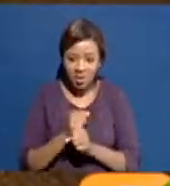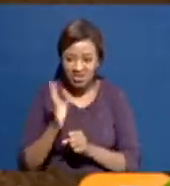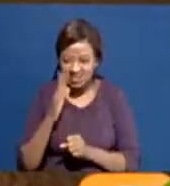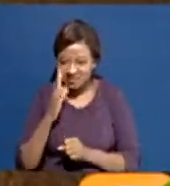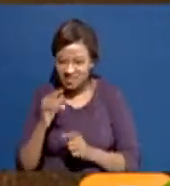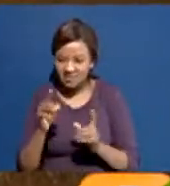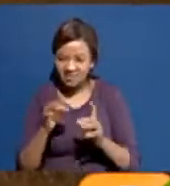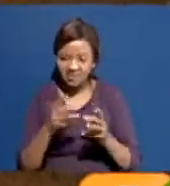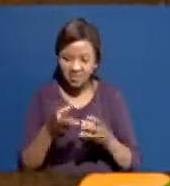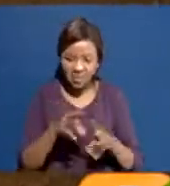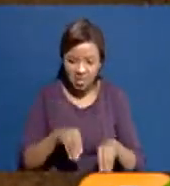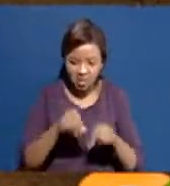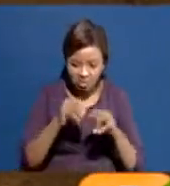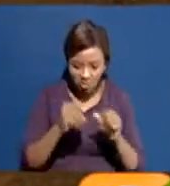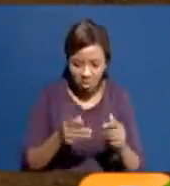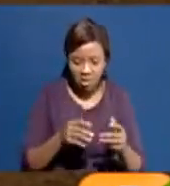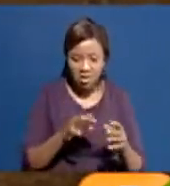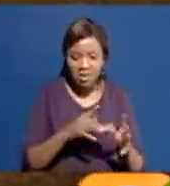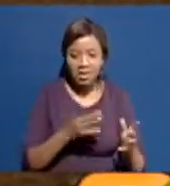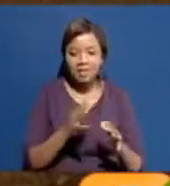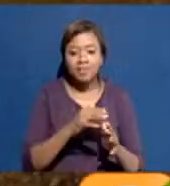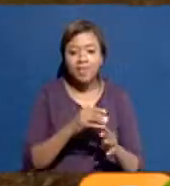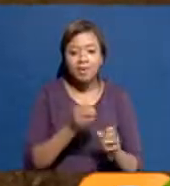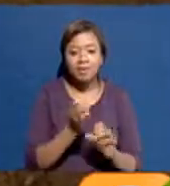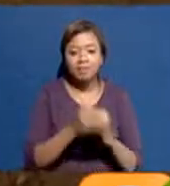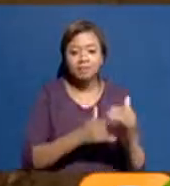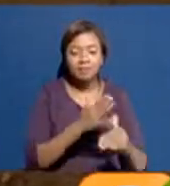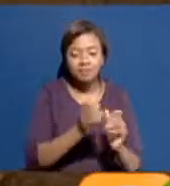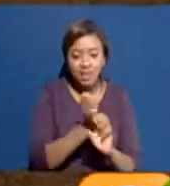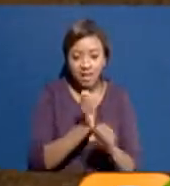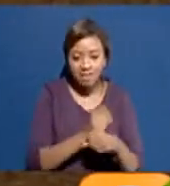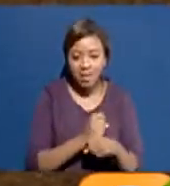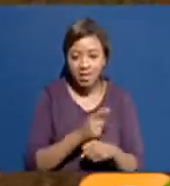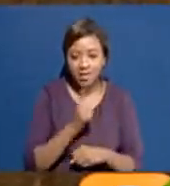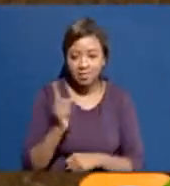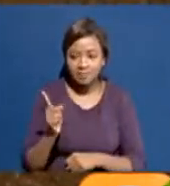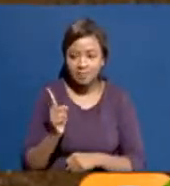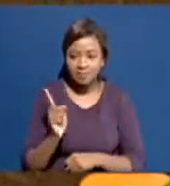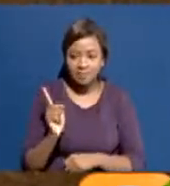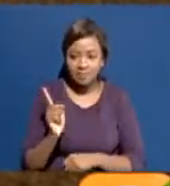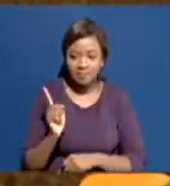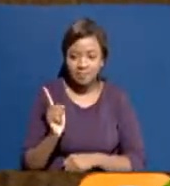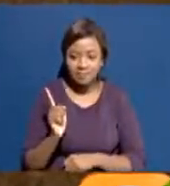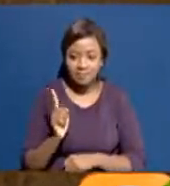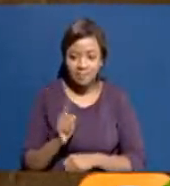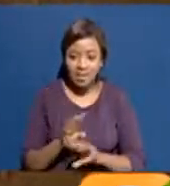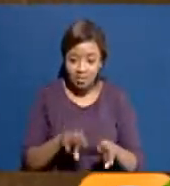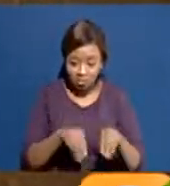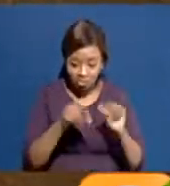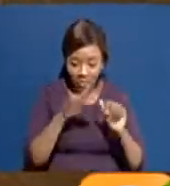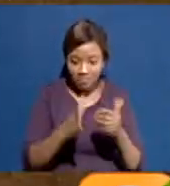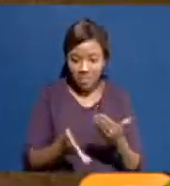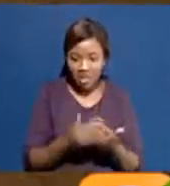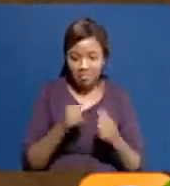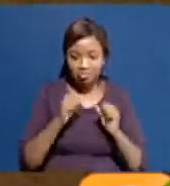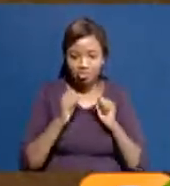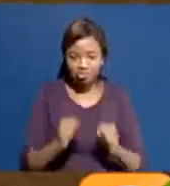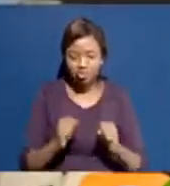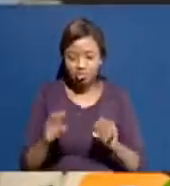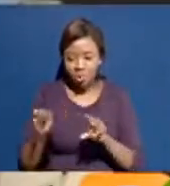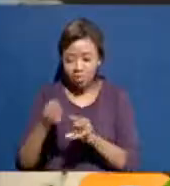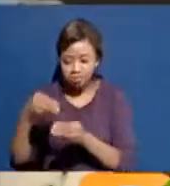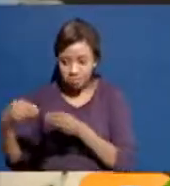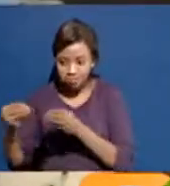waste glass and sand to make polymer concrete. The sand helps to increase the strength of the product. We convert plastic